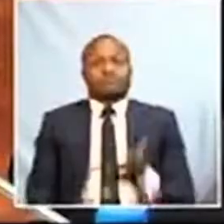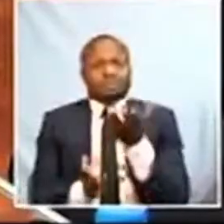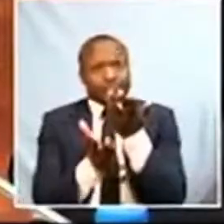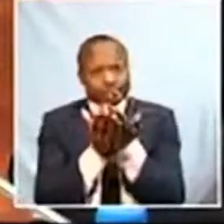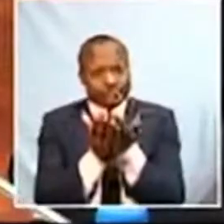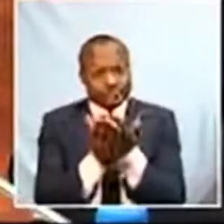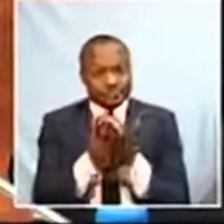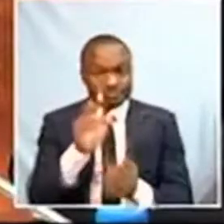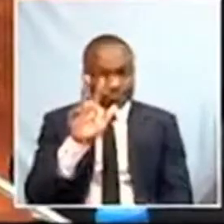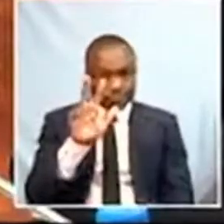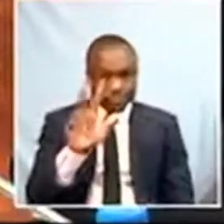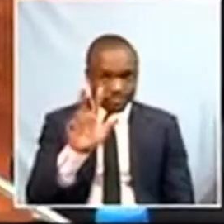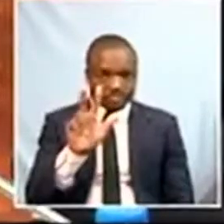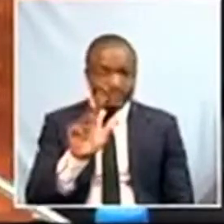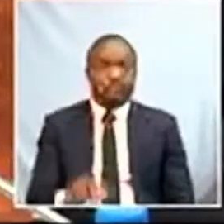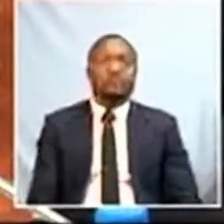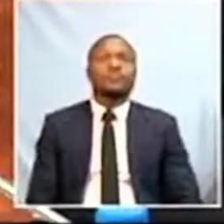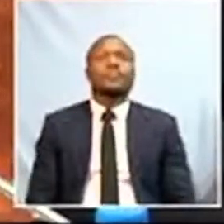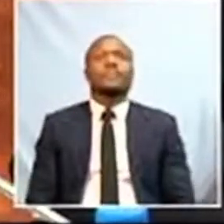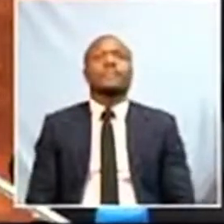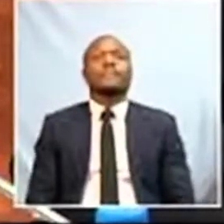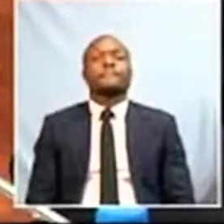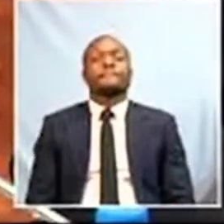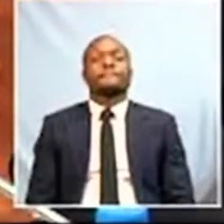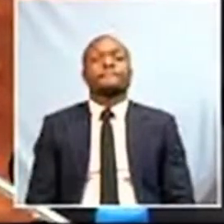Appendix 3,